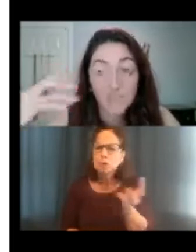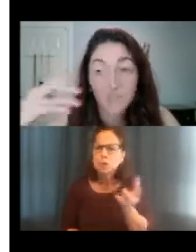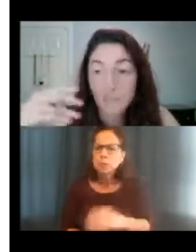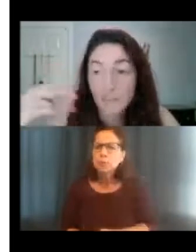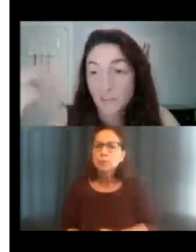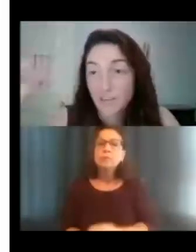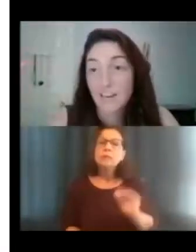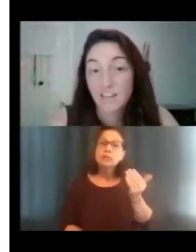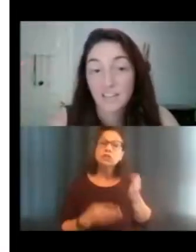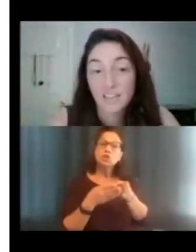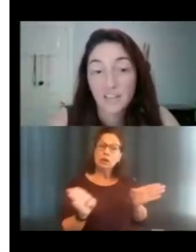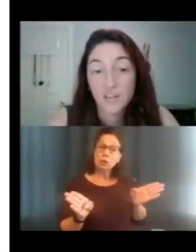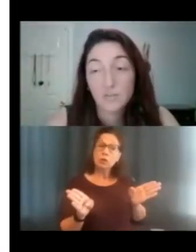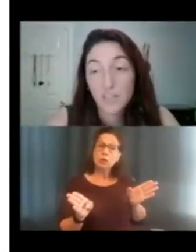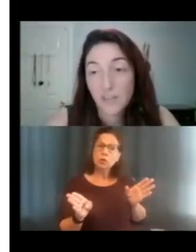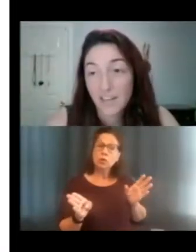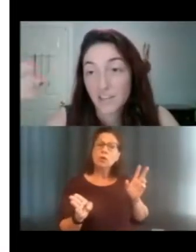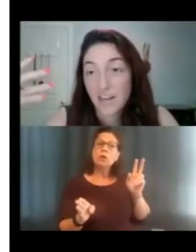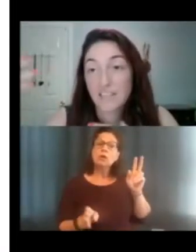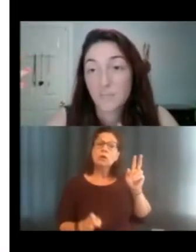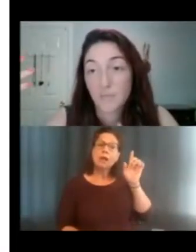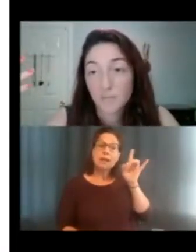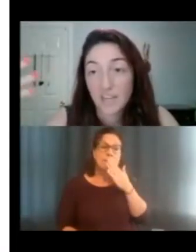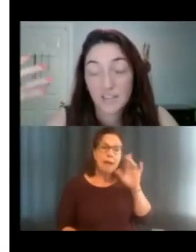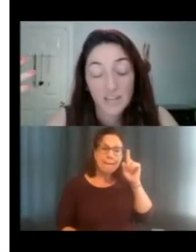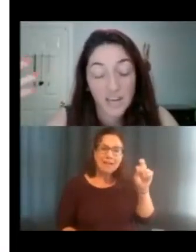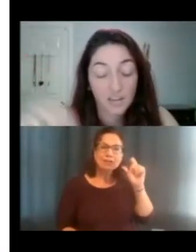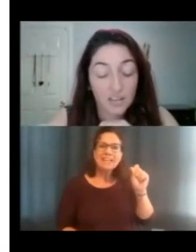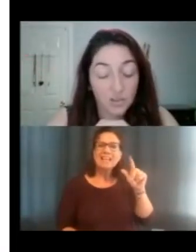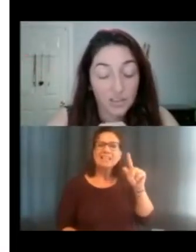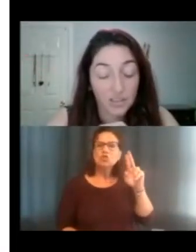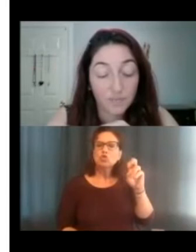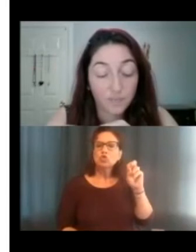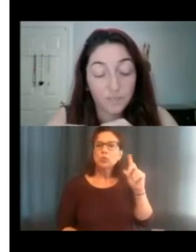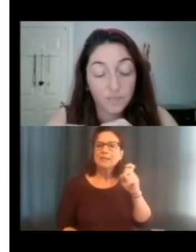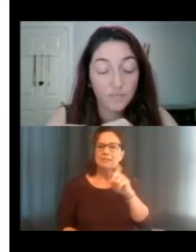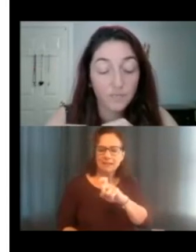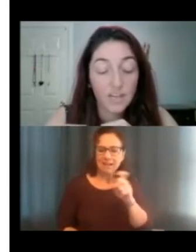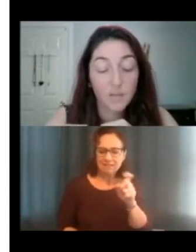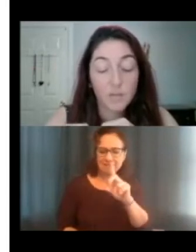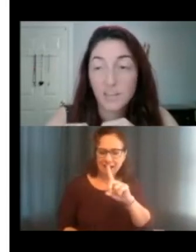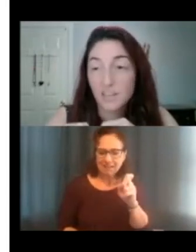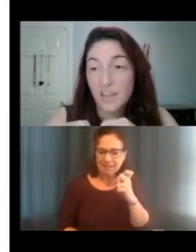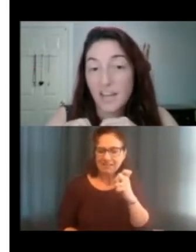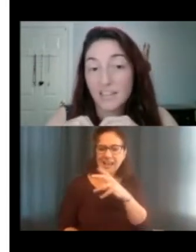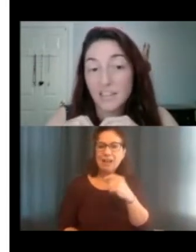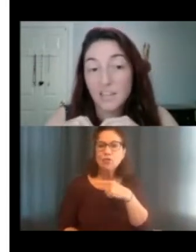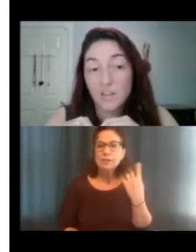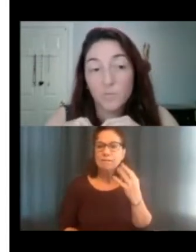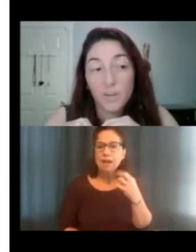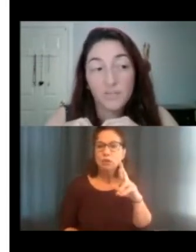like nightmares could be a transdiagnostic risk factor and symptom in psychiatric disorders. And because of